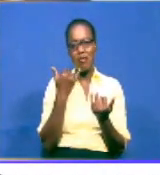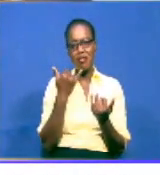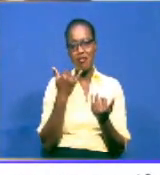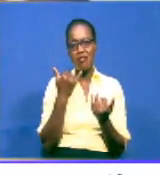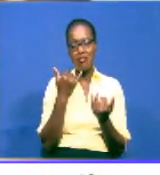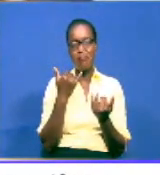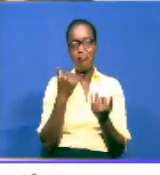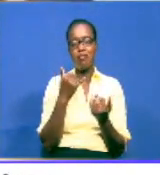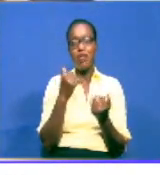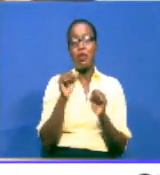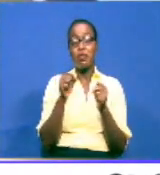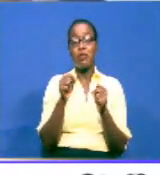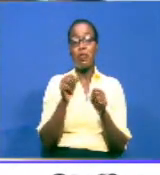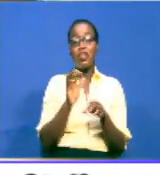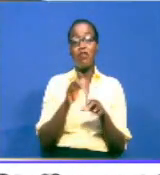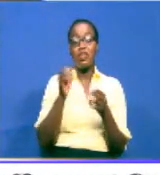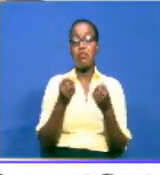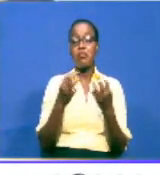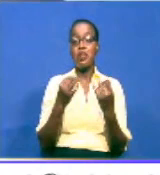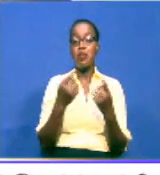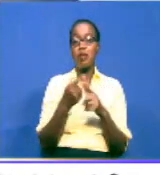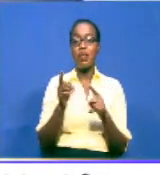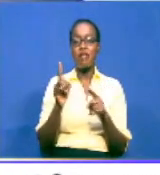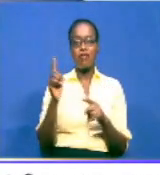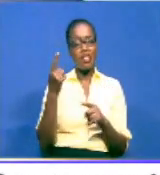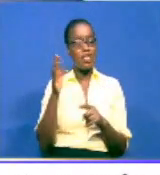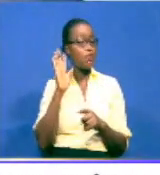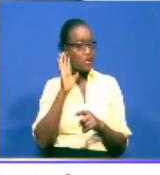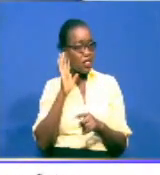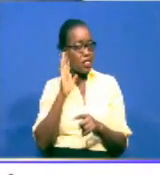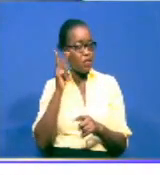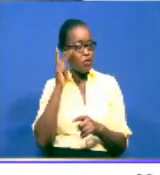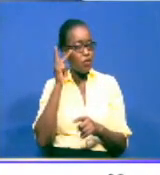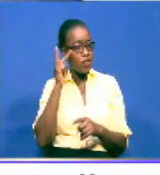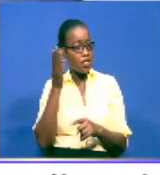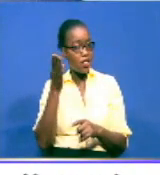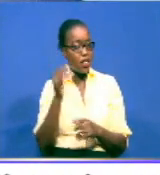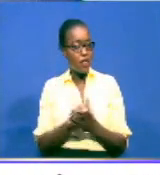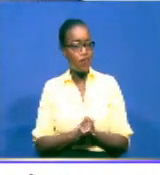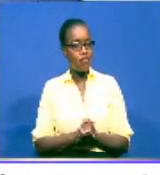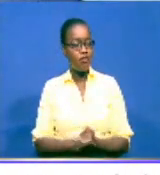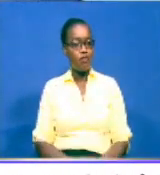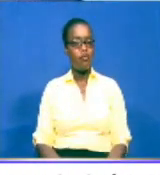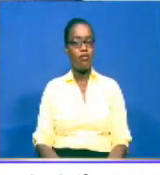for various infections. But let's head on right there. Purity, what's up?